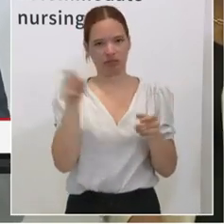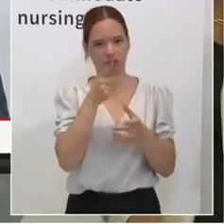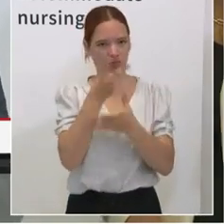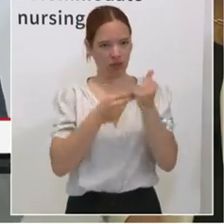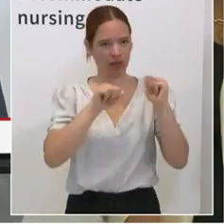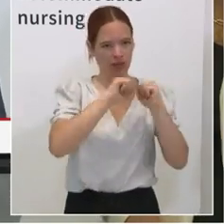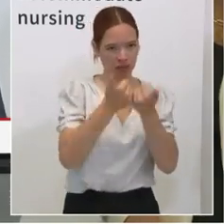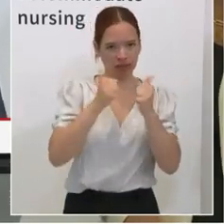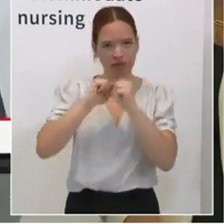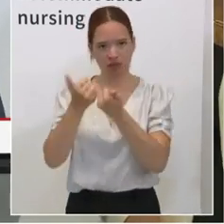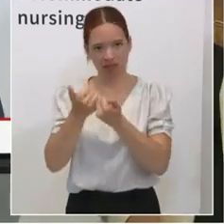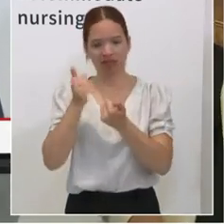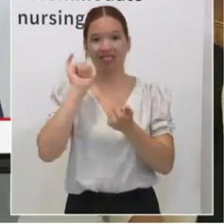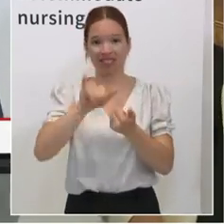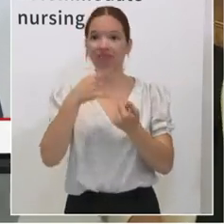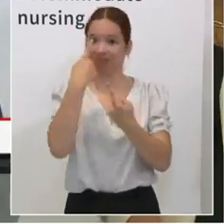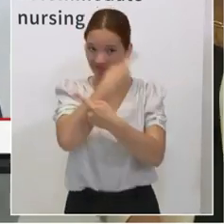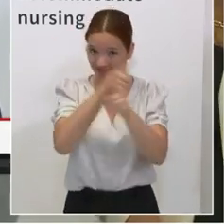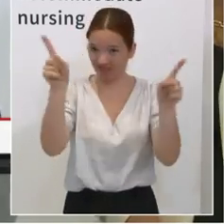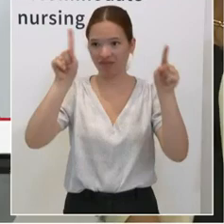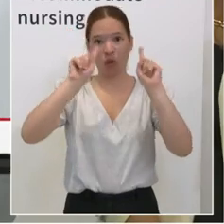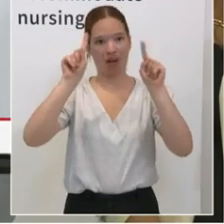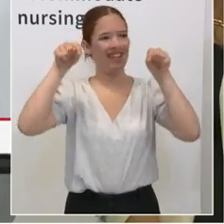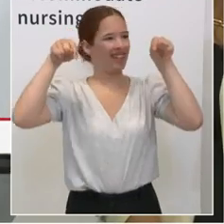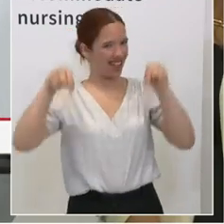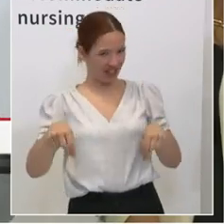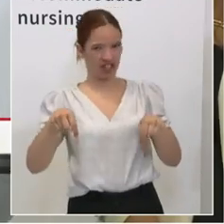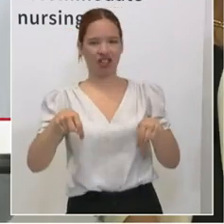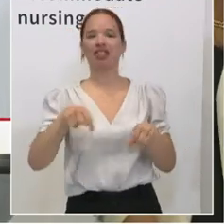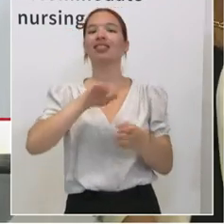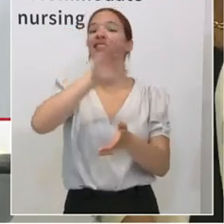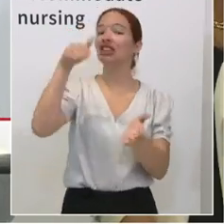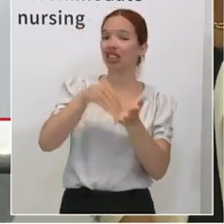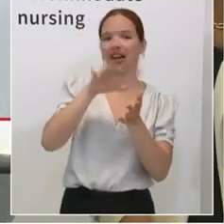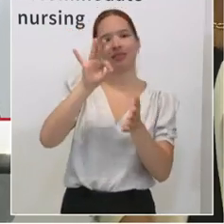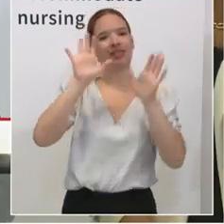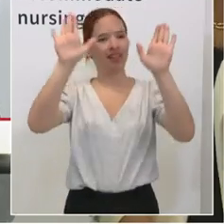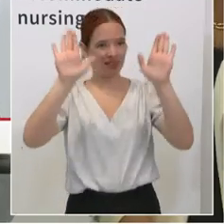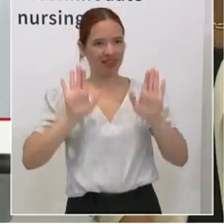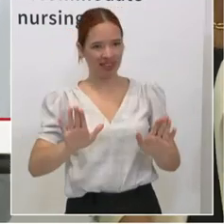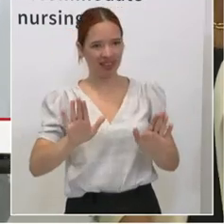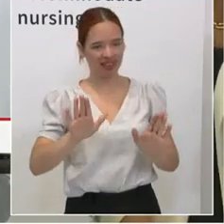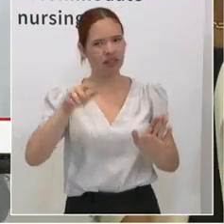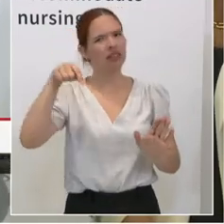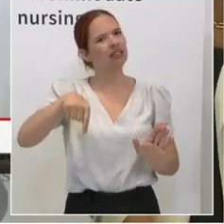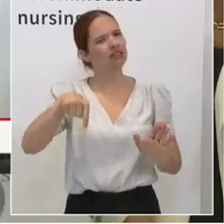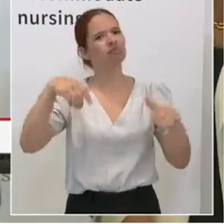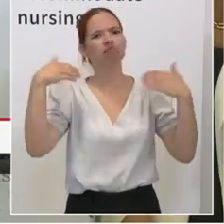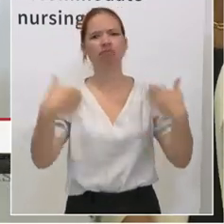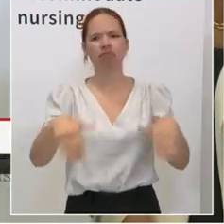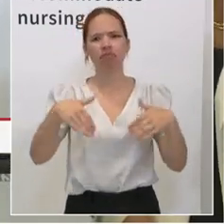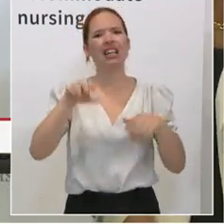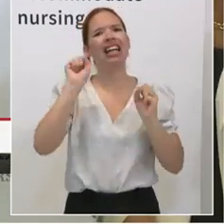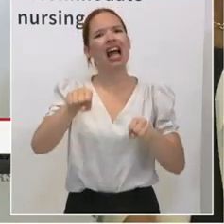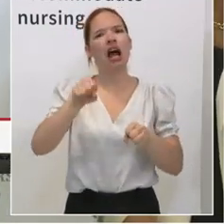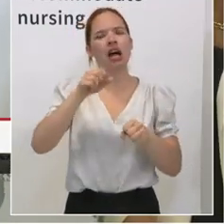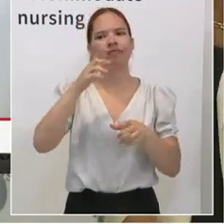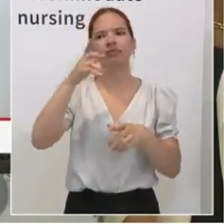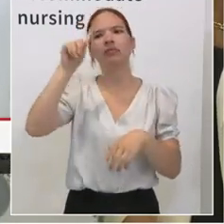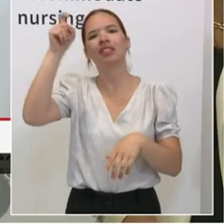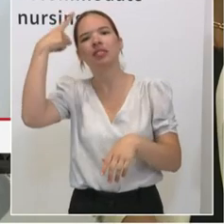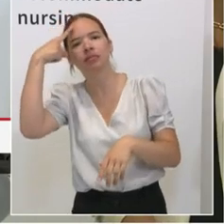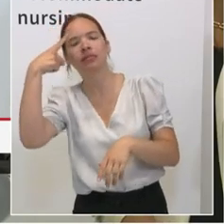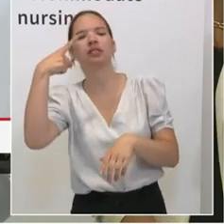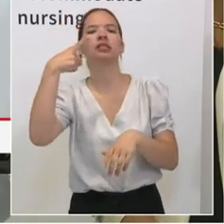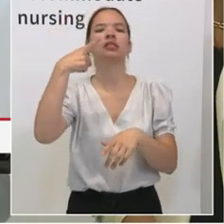we recognize that it really is a whole of government interdisciplinary approach that will allow us